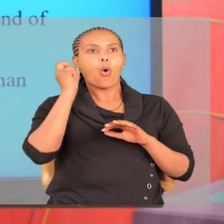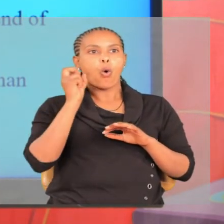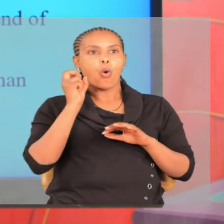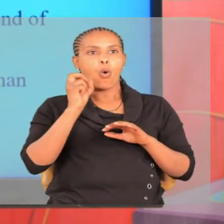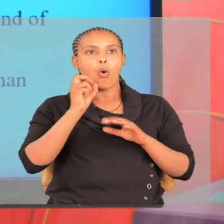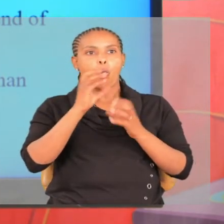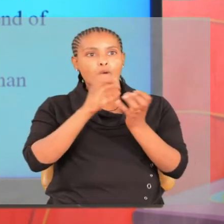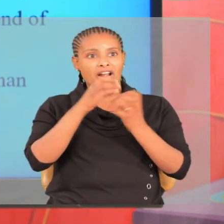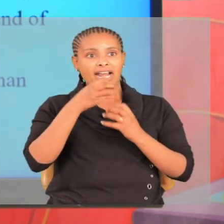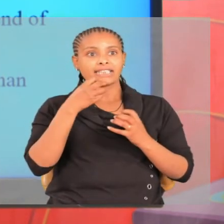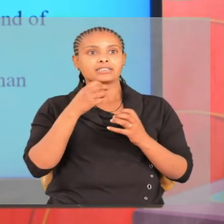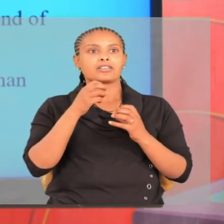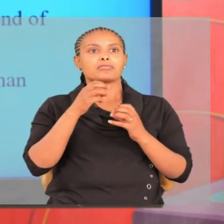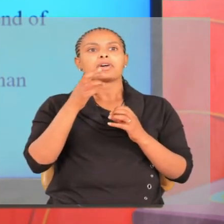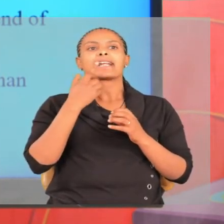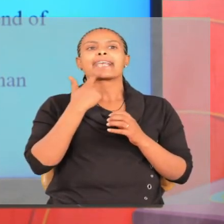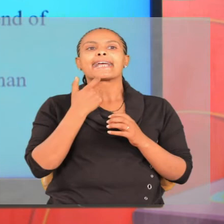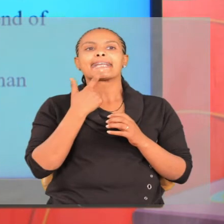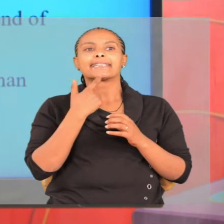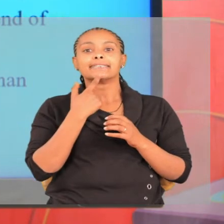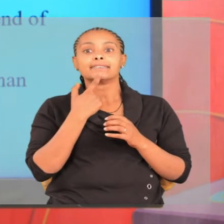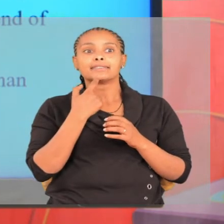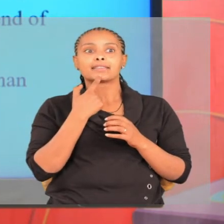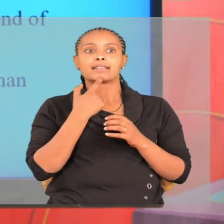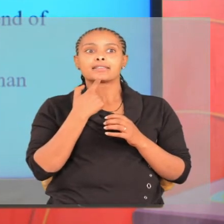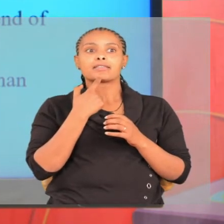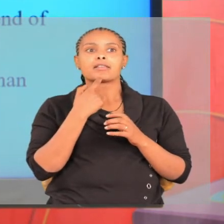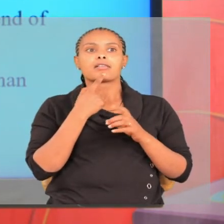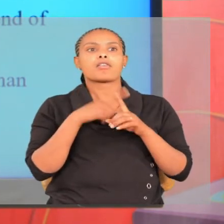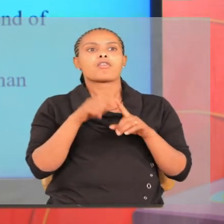red. Violet,